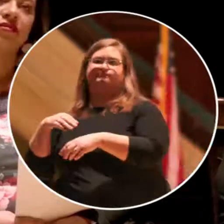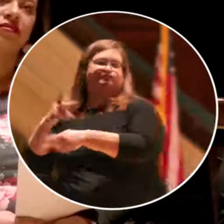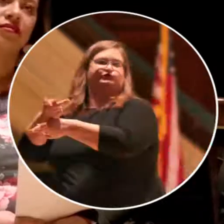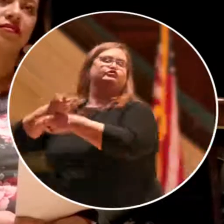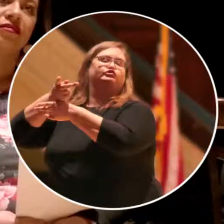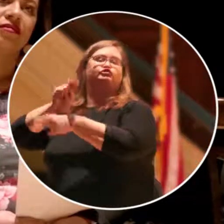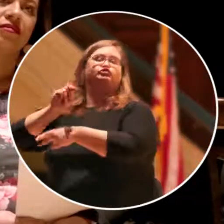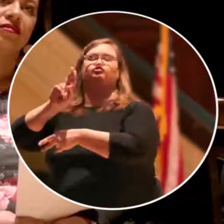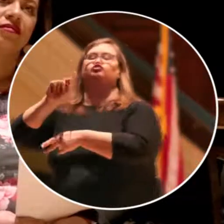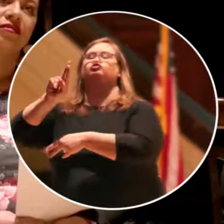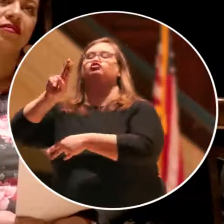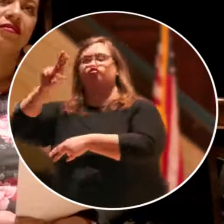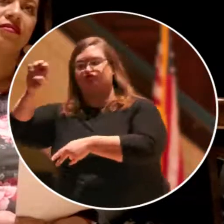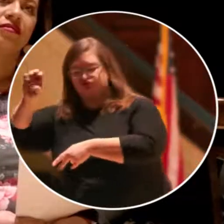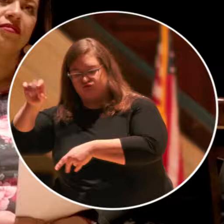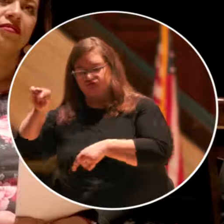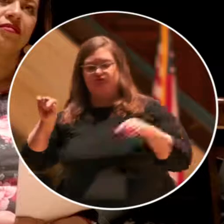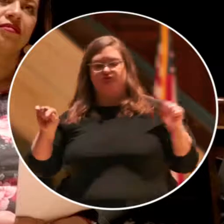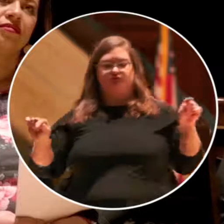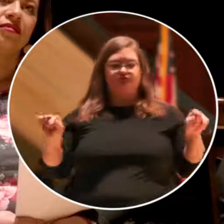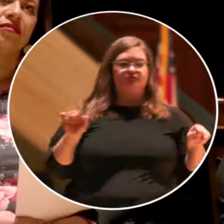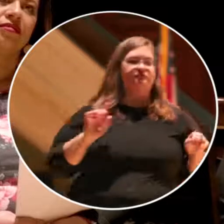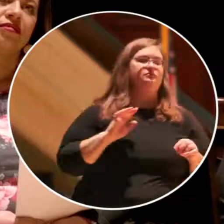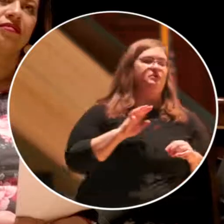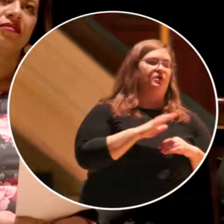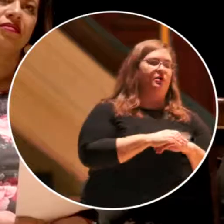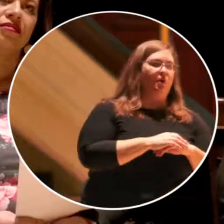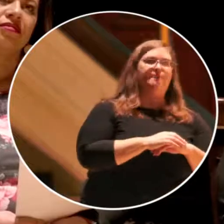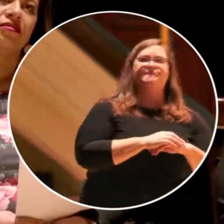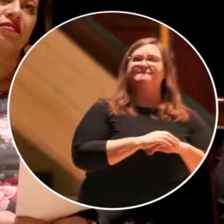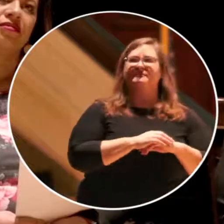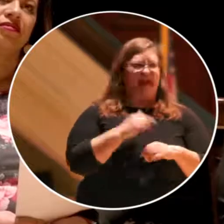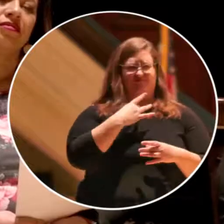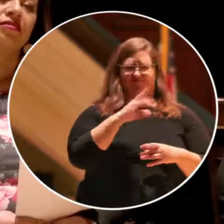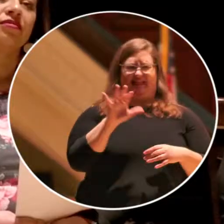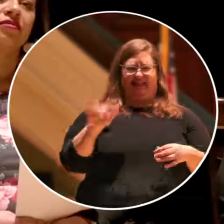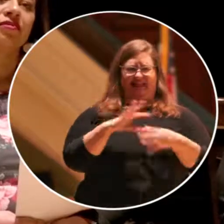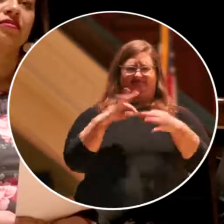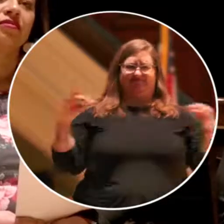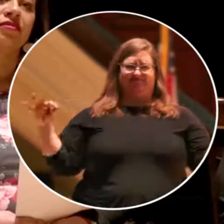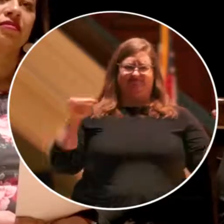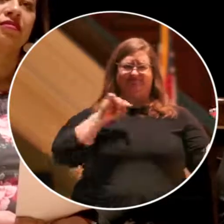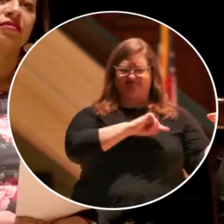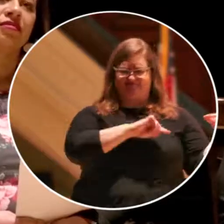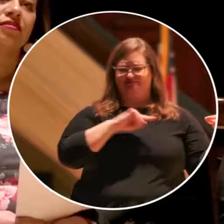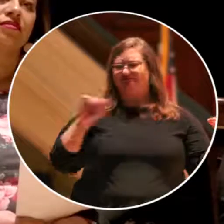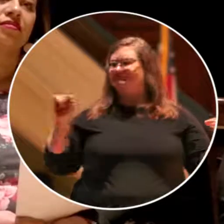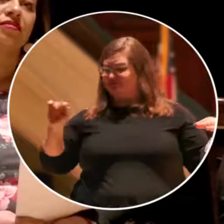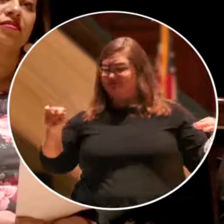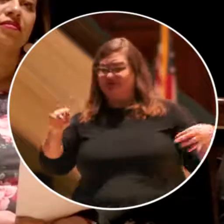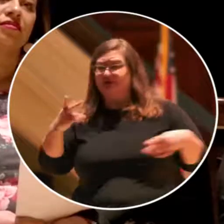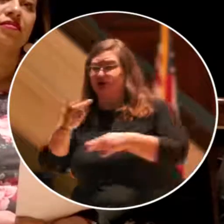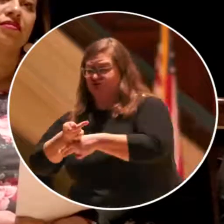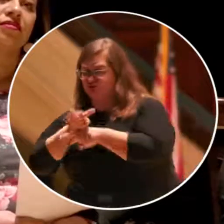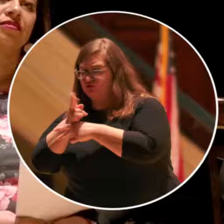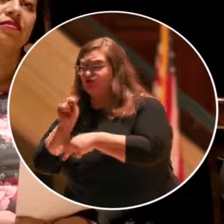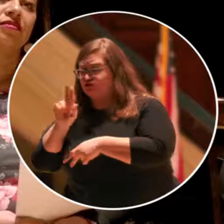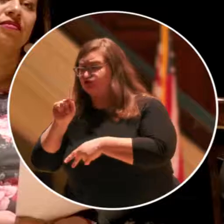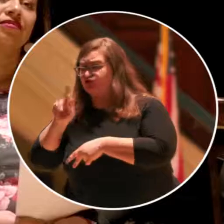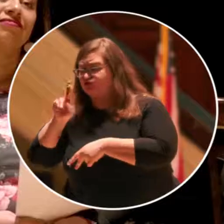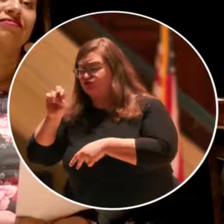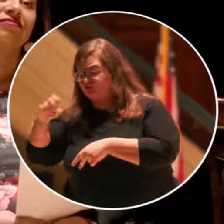to ability or talents or kindness, and especially raising children. It is nurture,